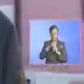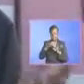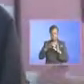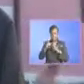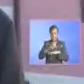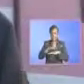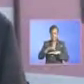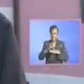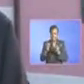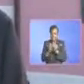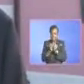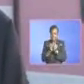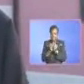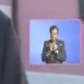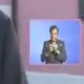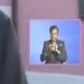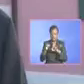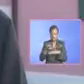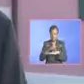the boutique nature of it,